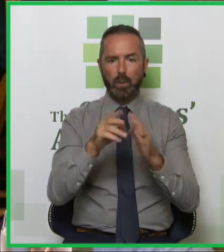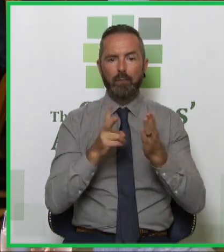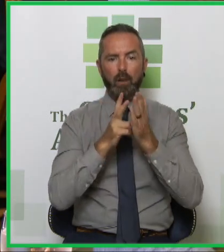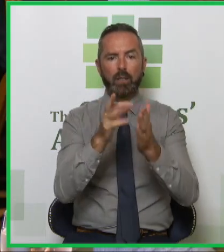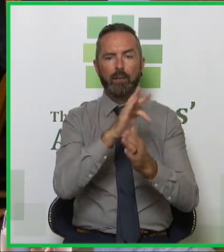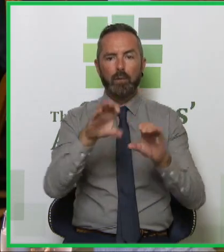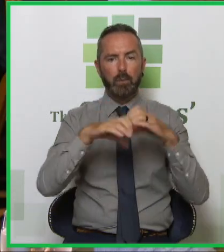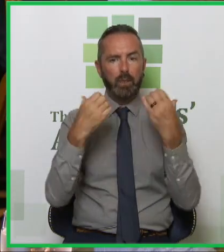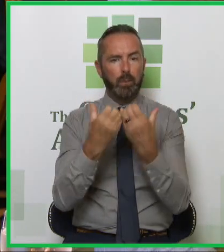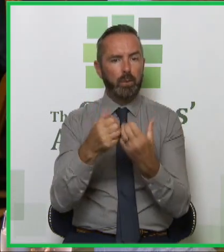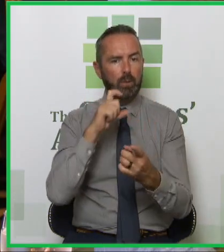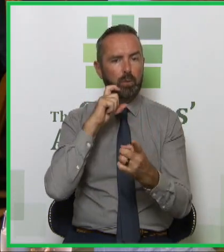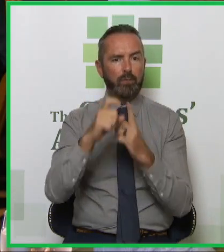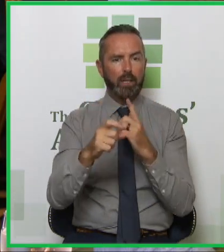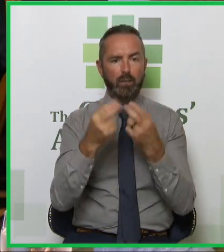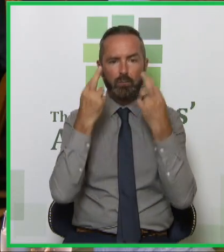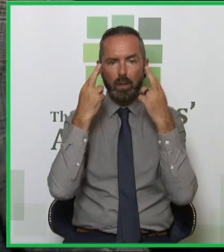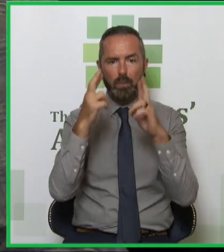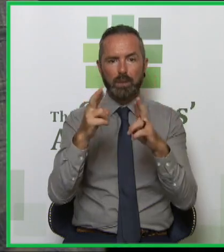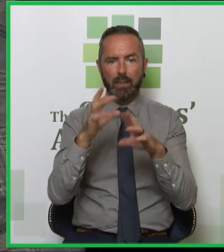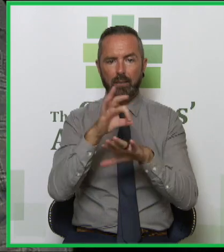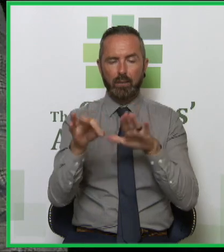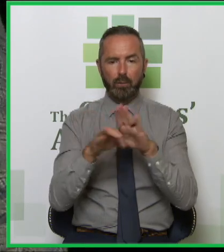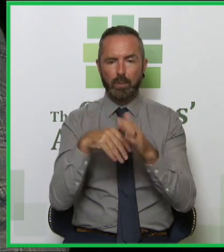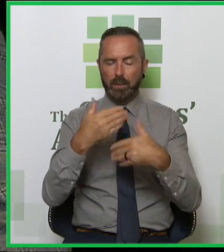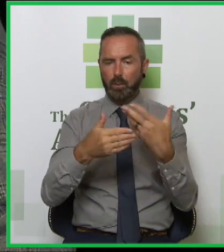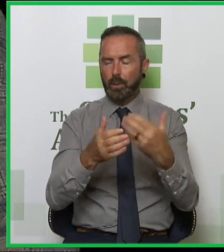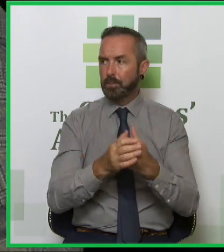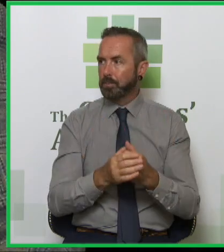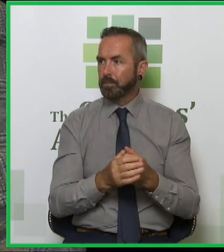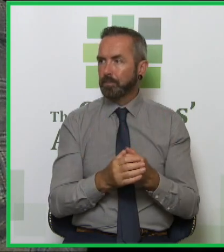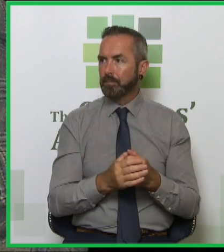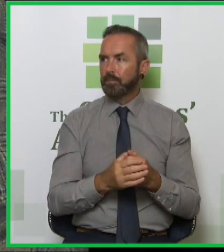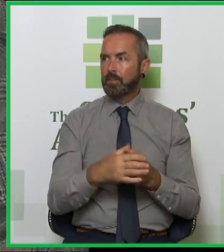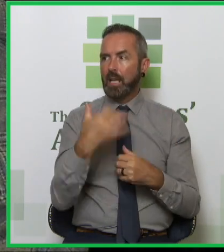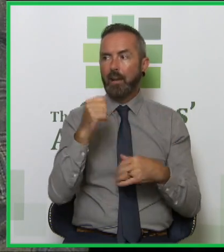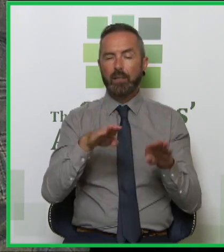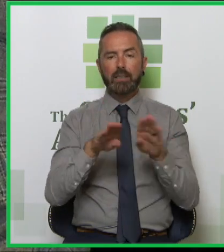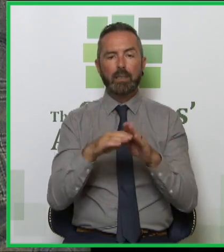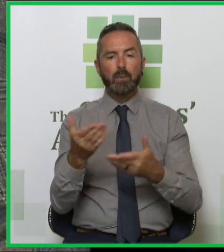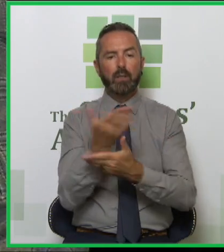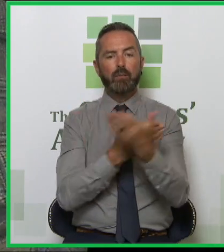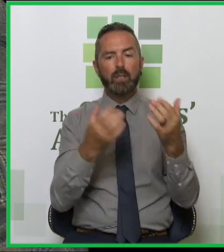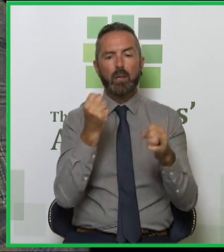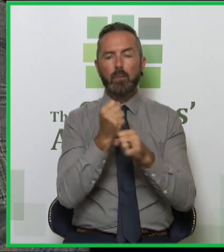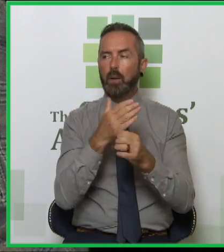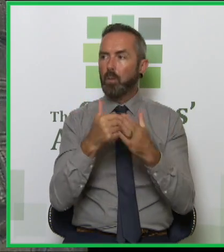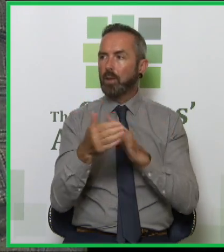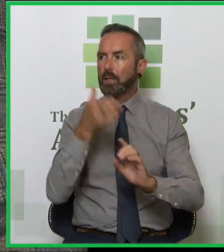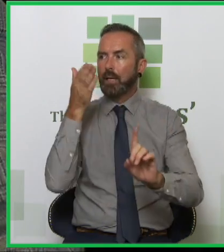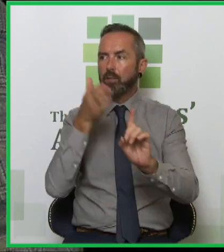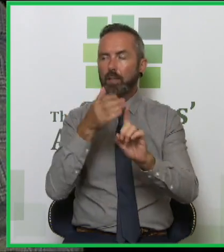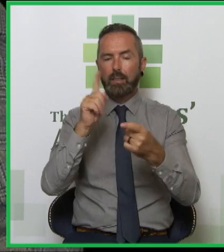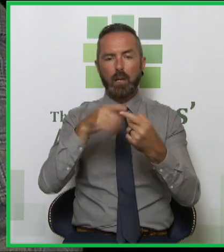from the community, professionals representing the state, and so on. Again, having a really similar conversation about addressing